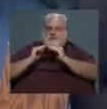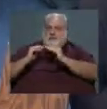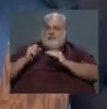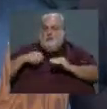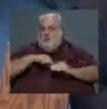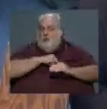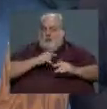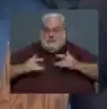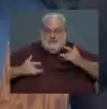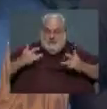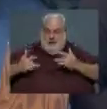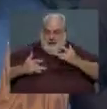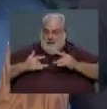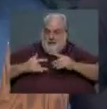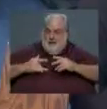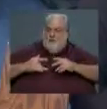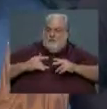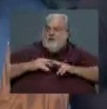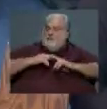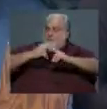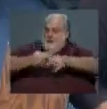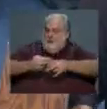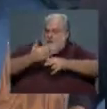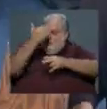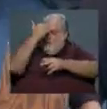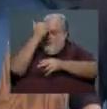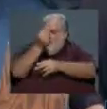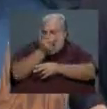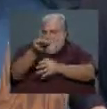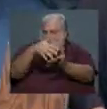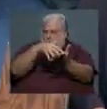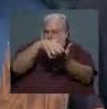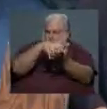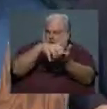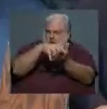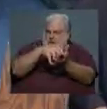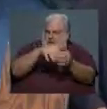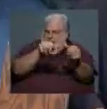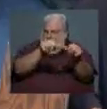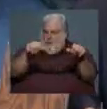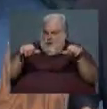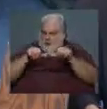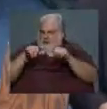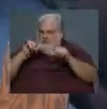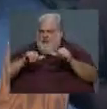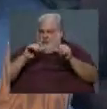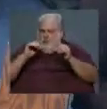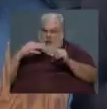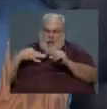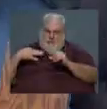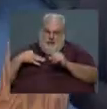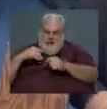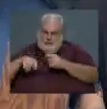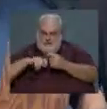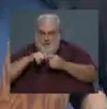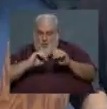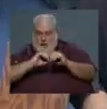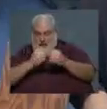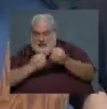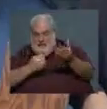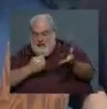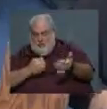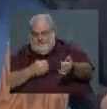about these. And as I mentioned, there are still some holes that no one applied for, or maybe that particular organization